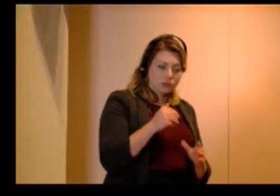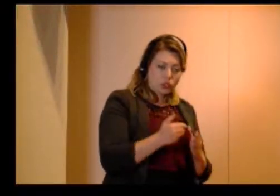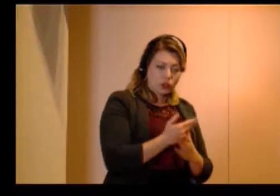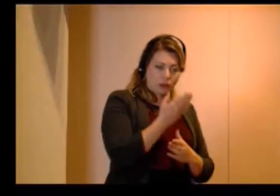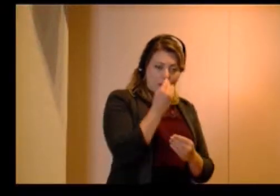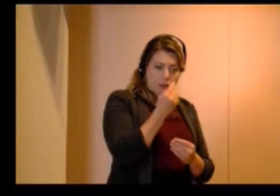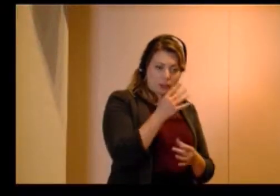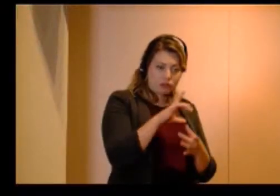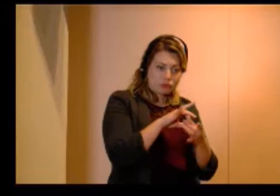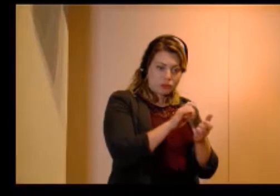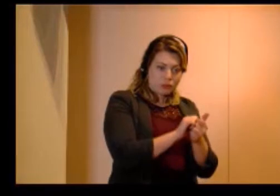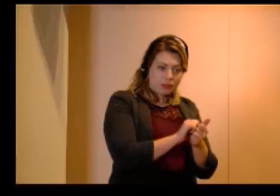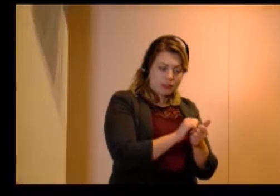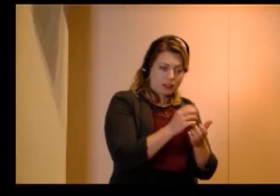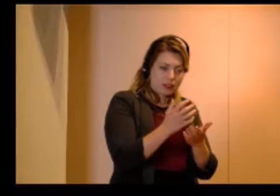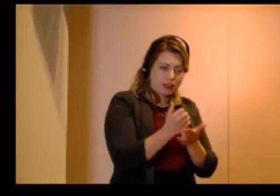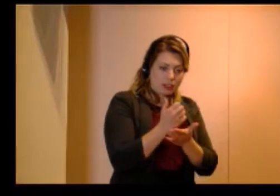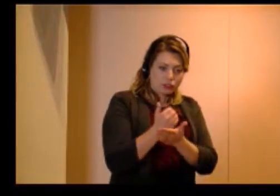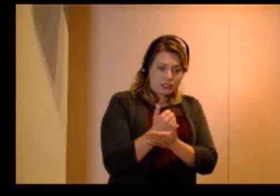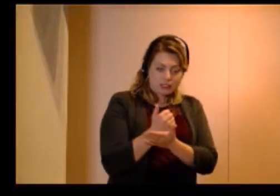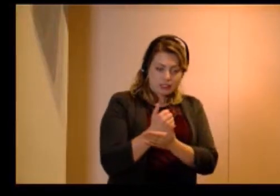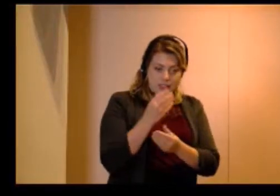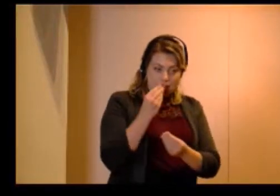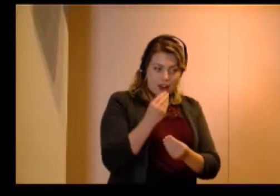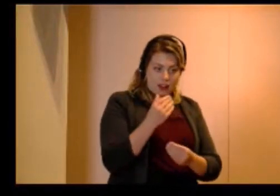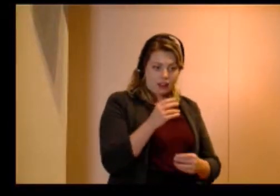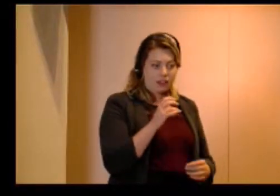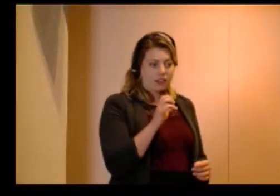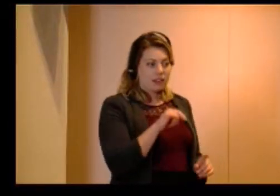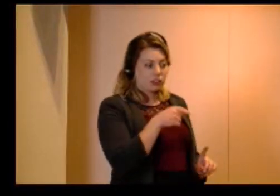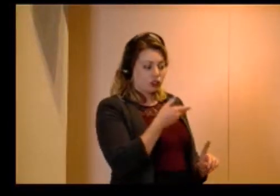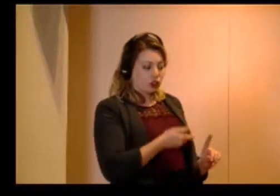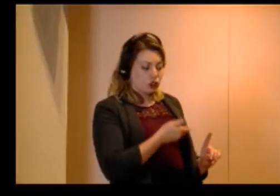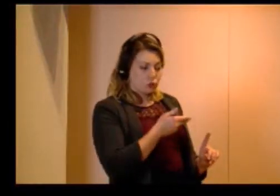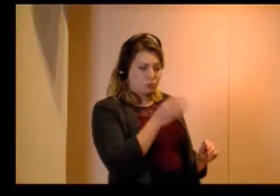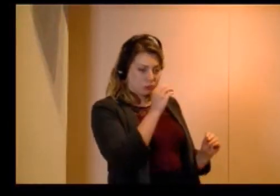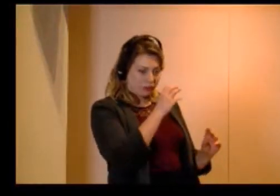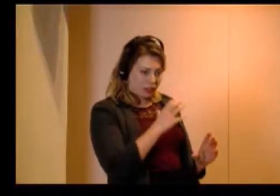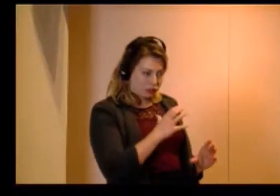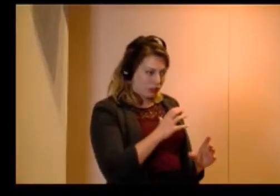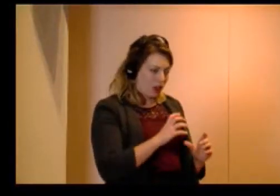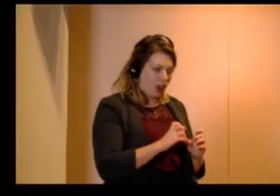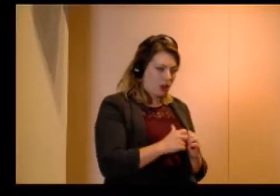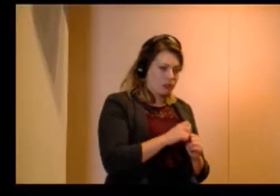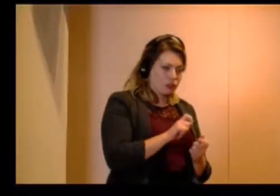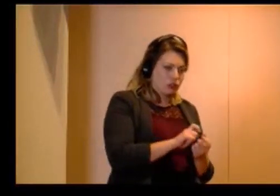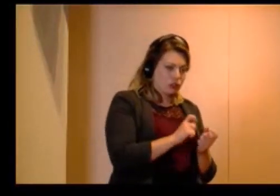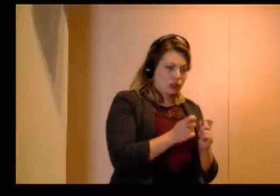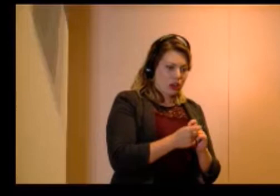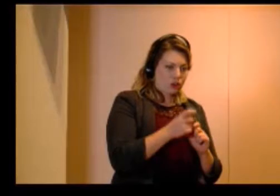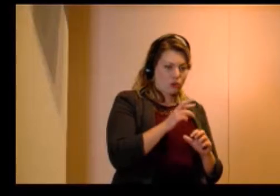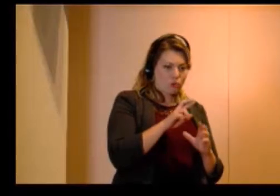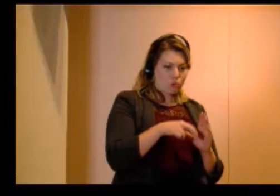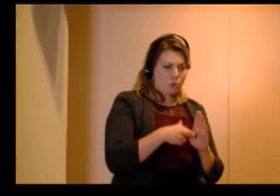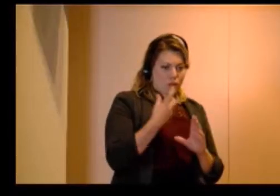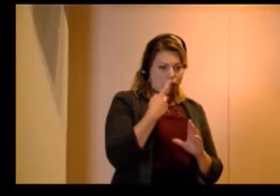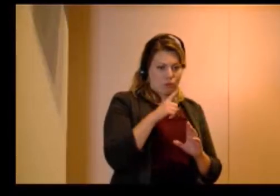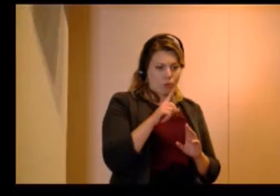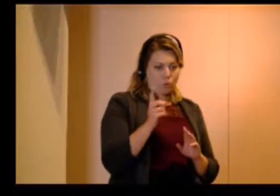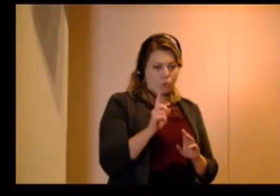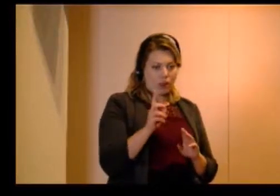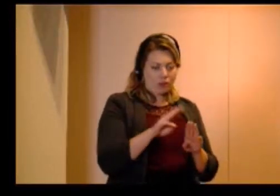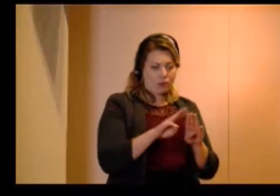collections data in, you know, as being a professor, really changing the role of where a museum sits in that